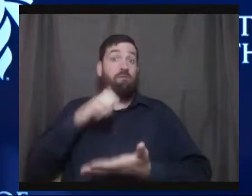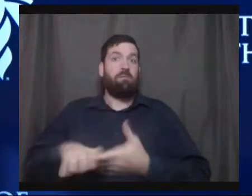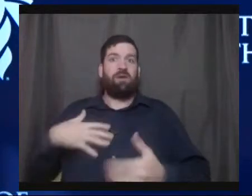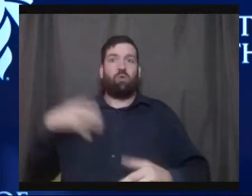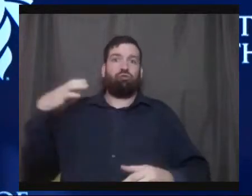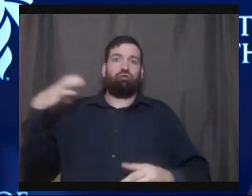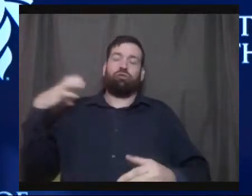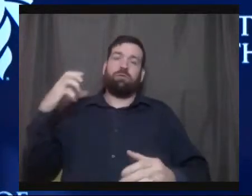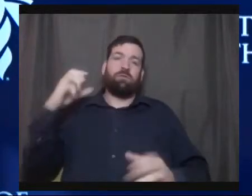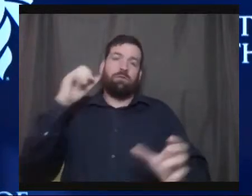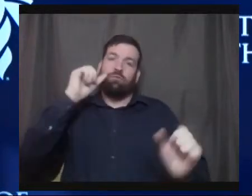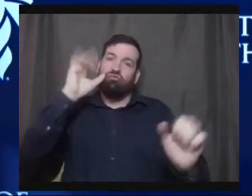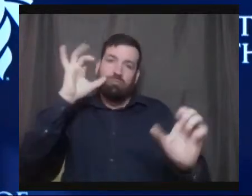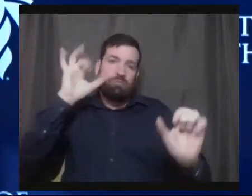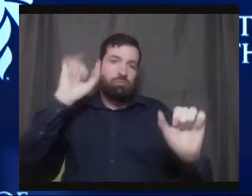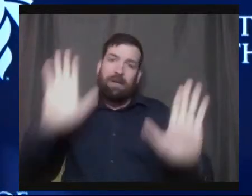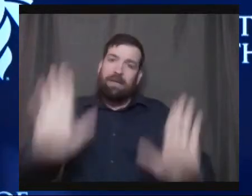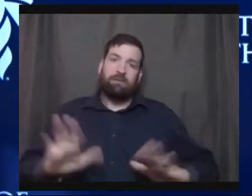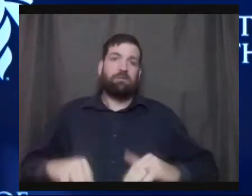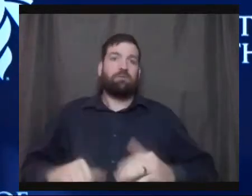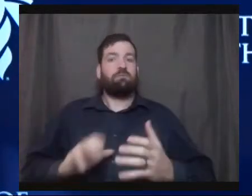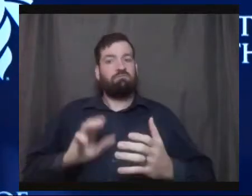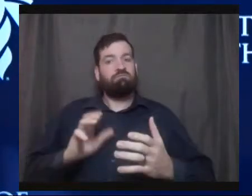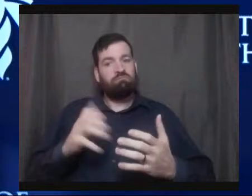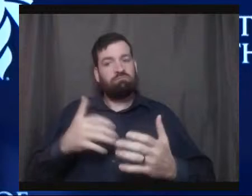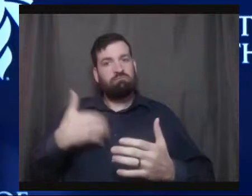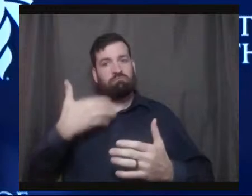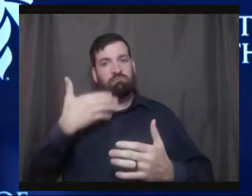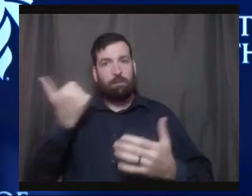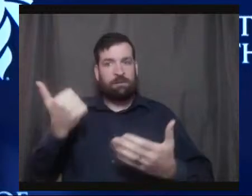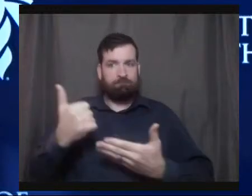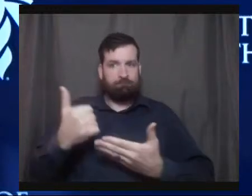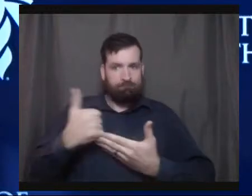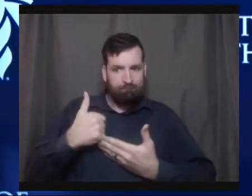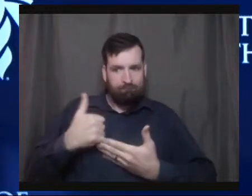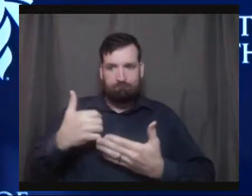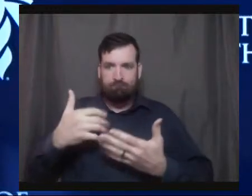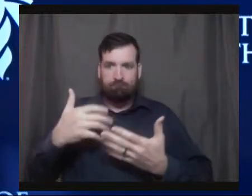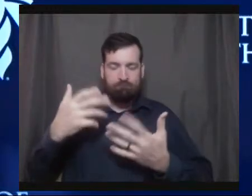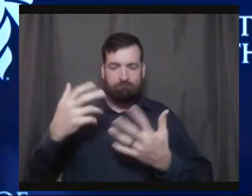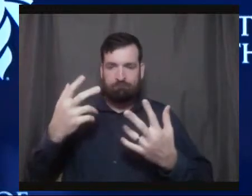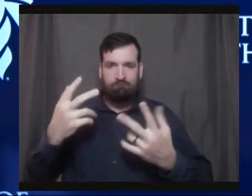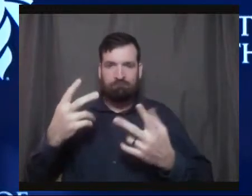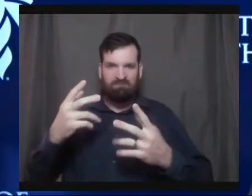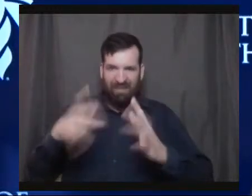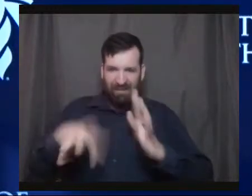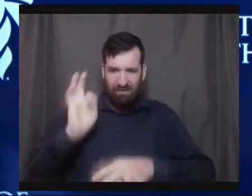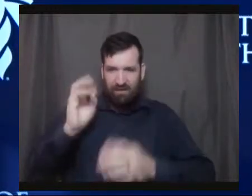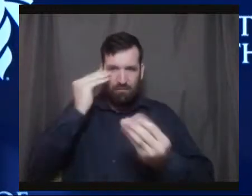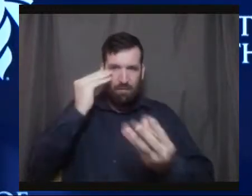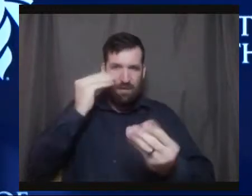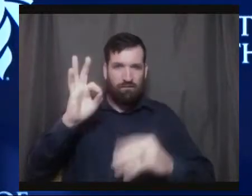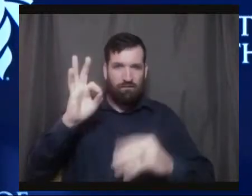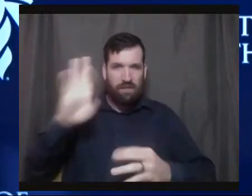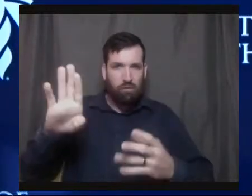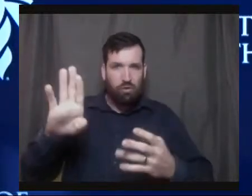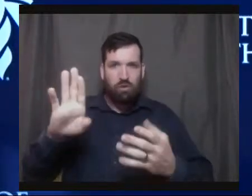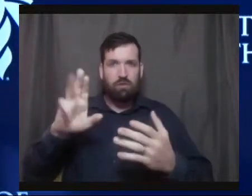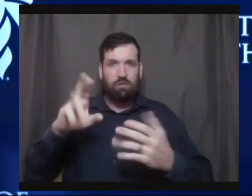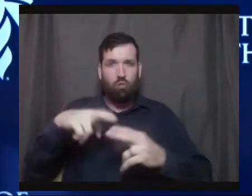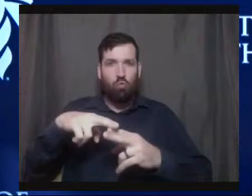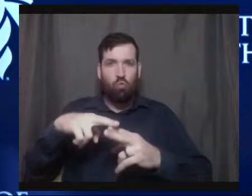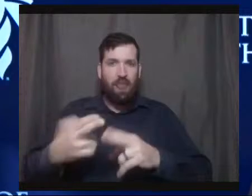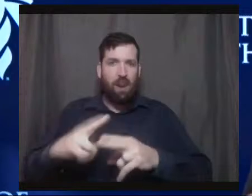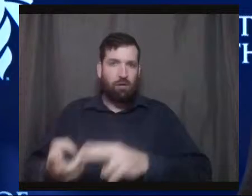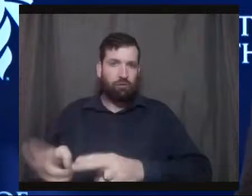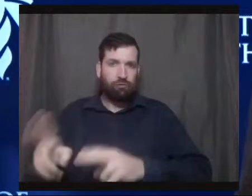She helped me align myself, showed me where I can find information on Facebook with weight loss groups, and paying attention to some of